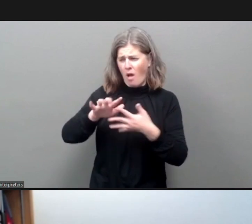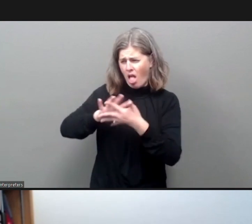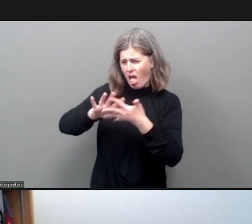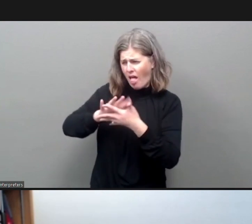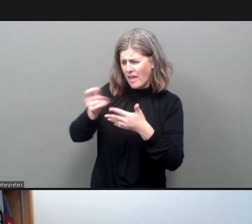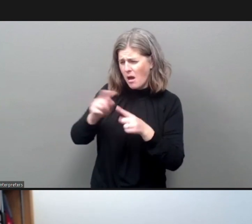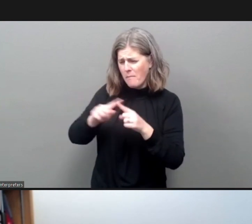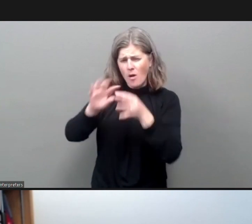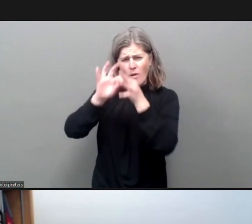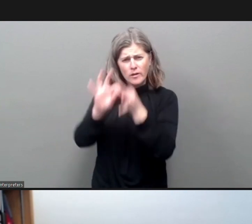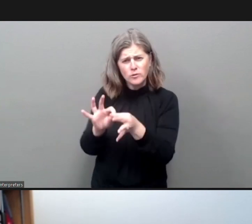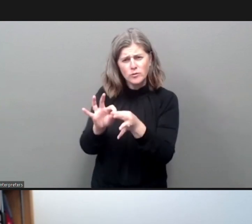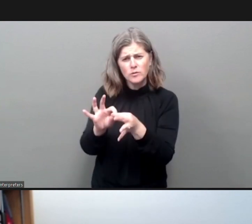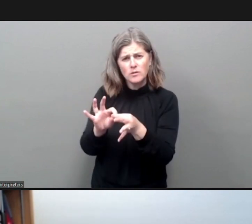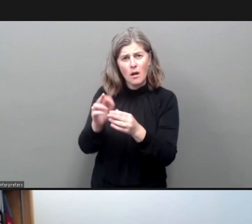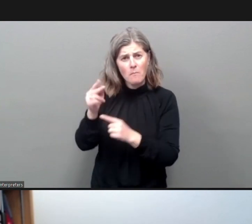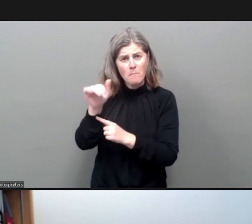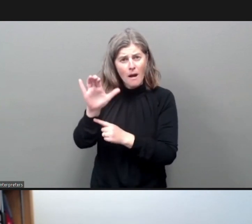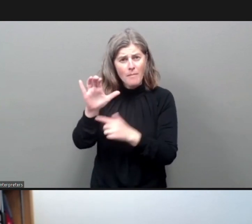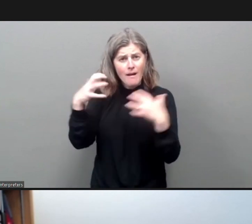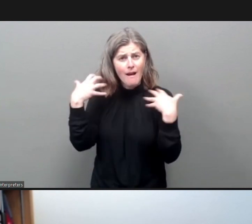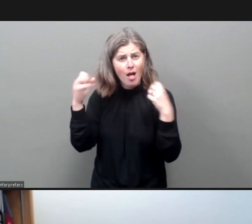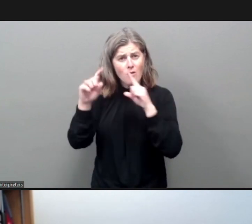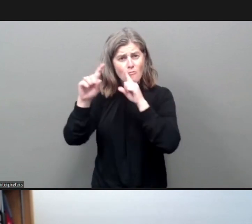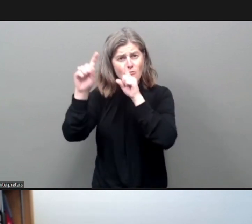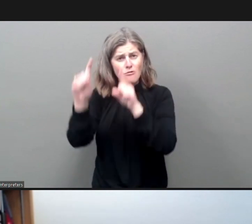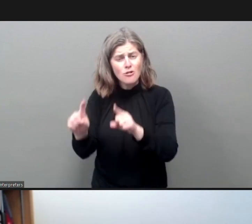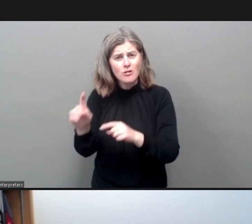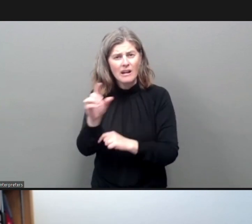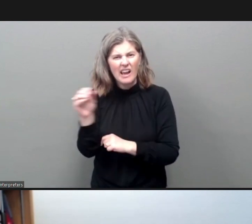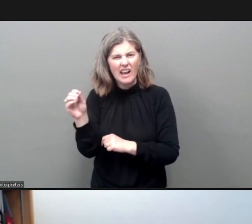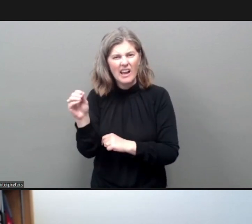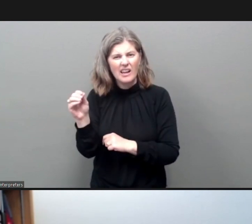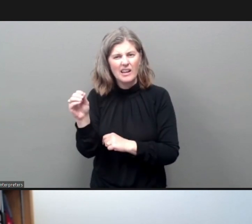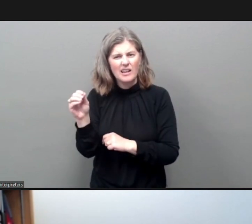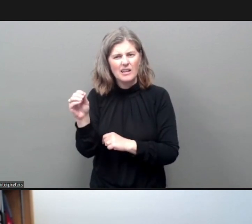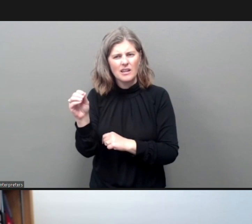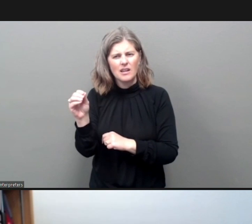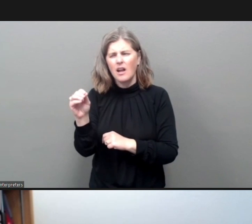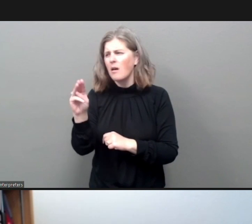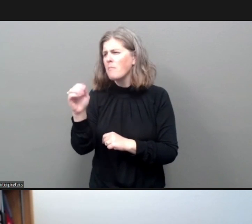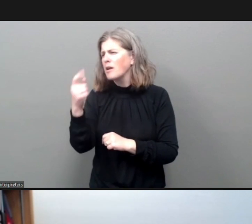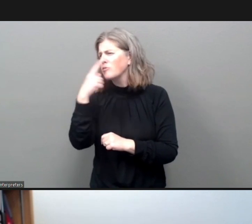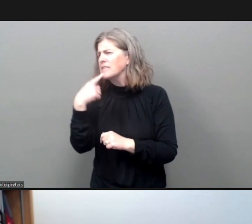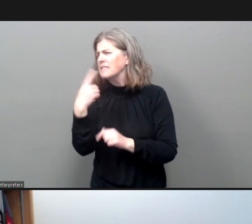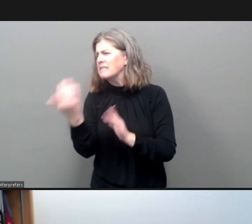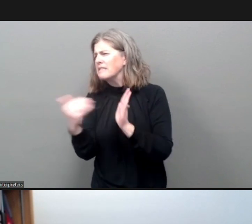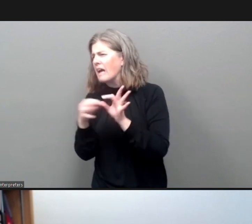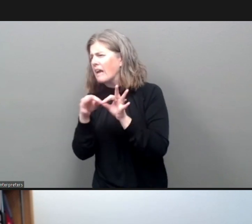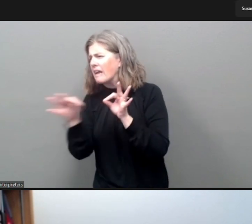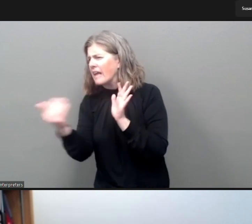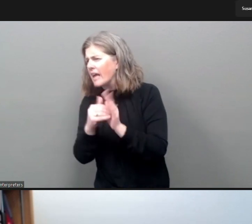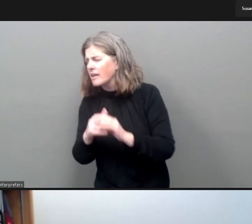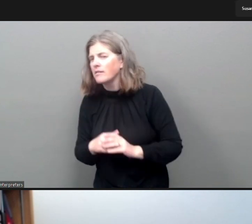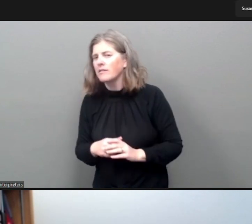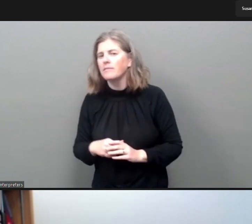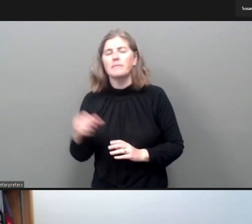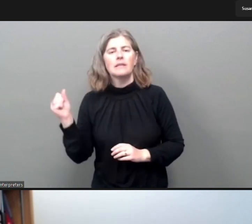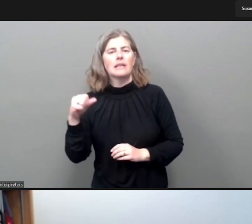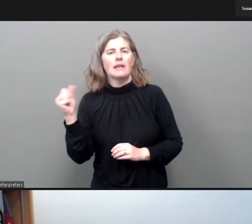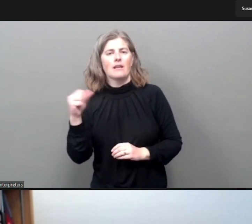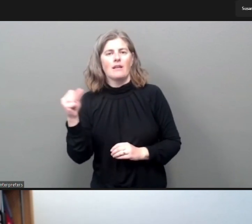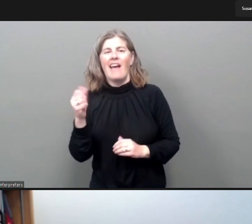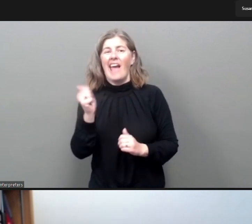it was about the public health order. And Matt, maybe you could rephrase it quickly. Yes, if there's